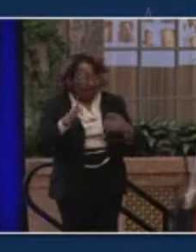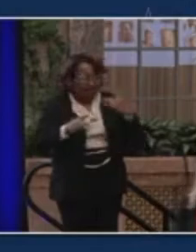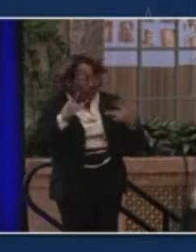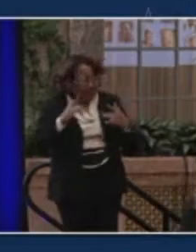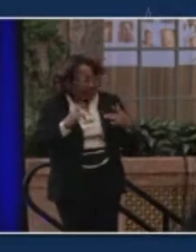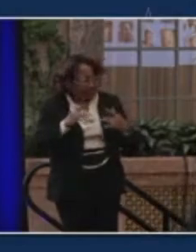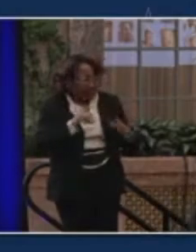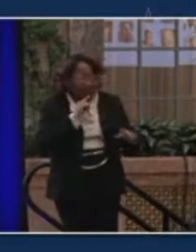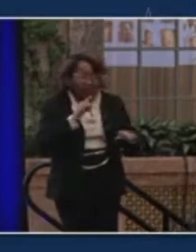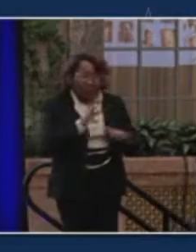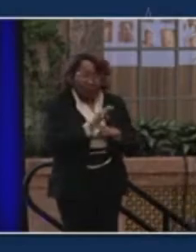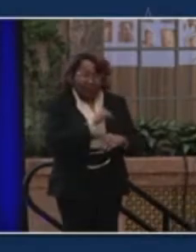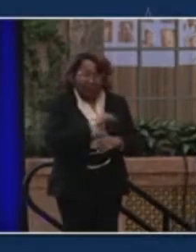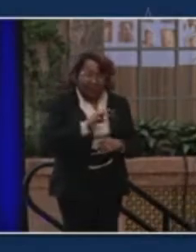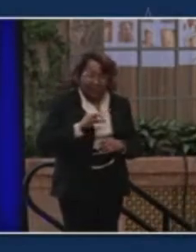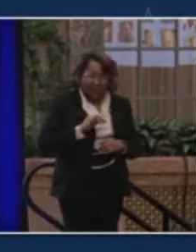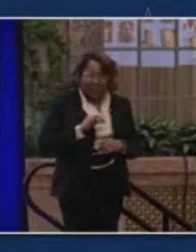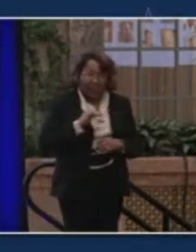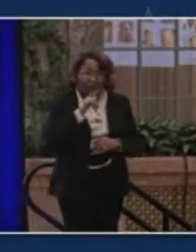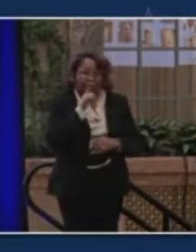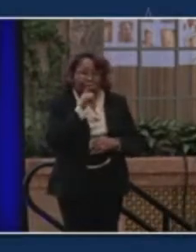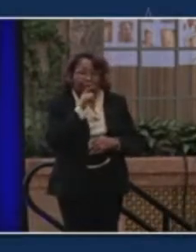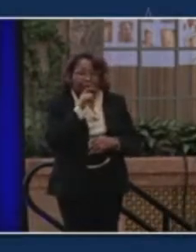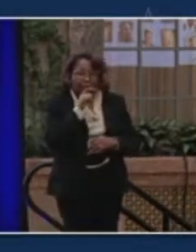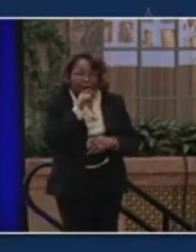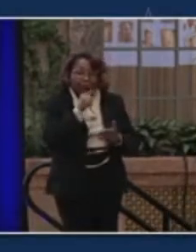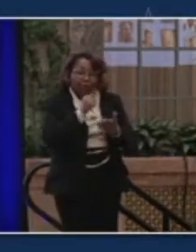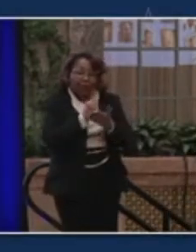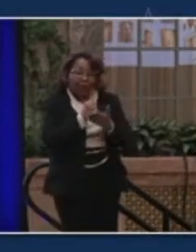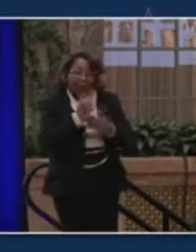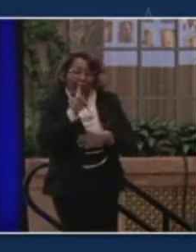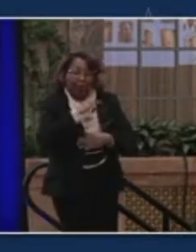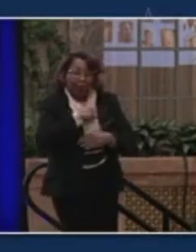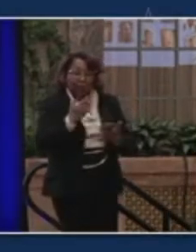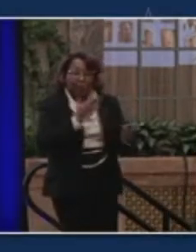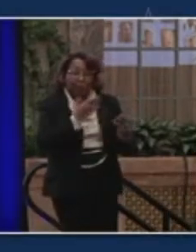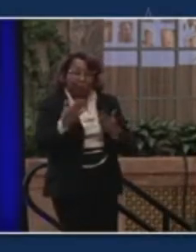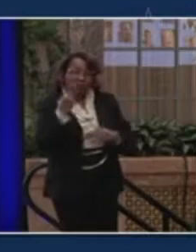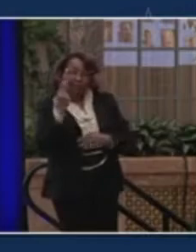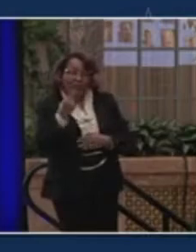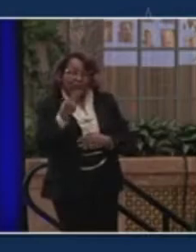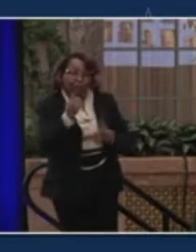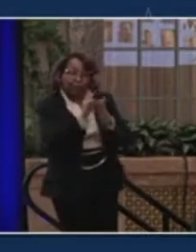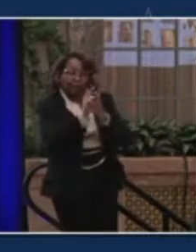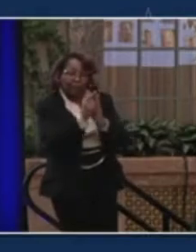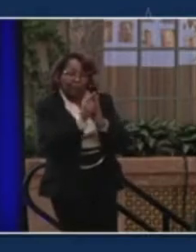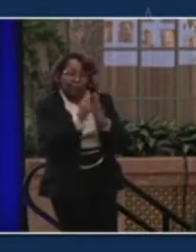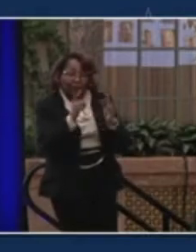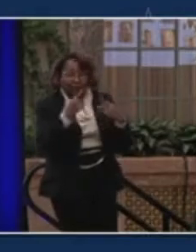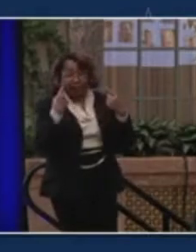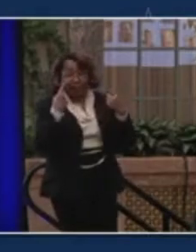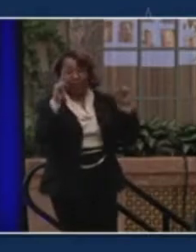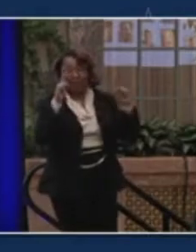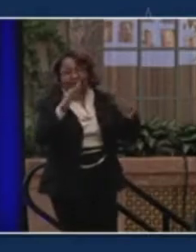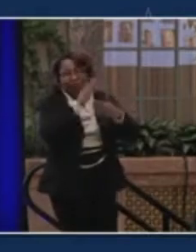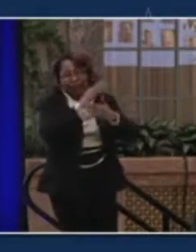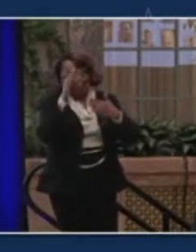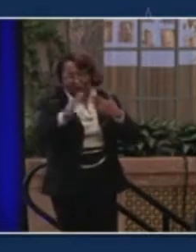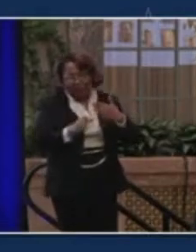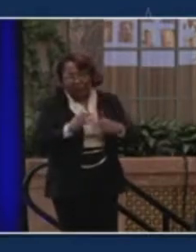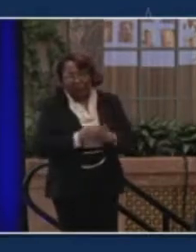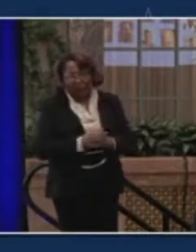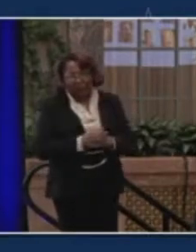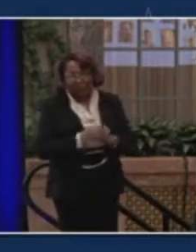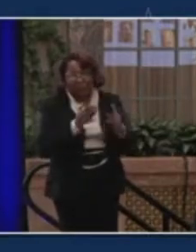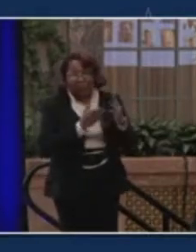staff who have collaborated with us to bring this historic event to a successful completion.